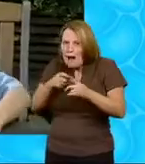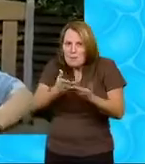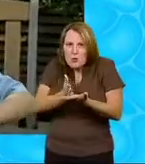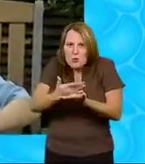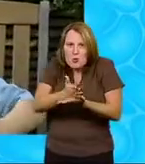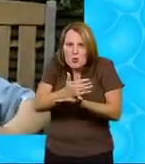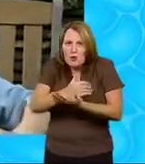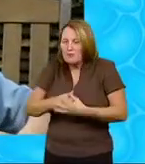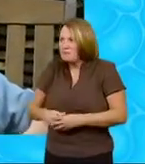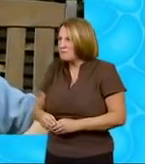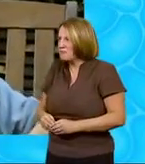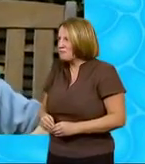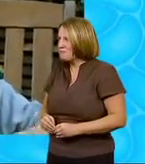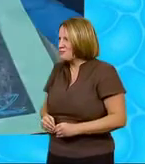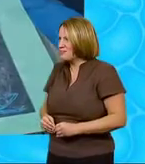map.